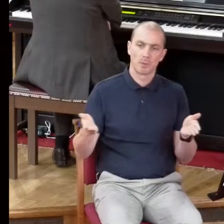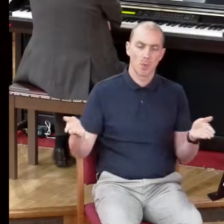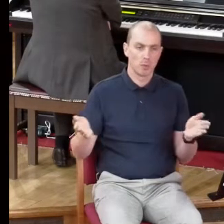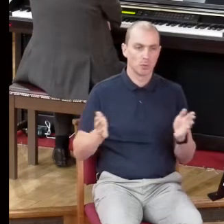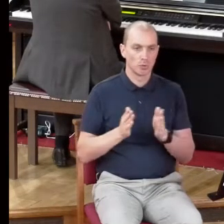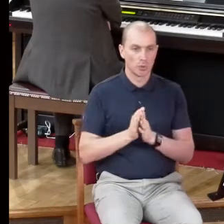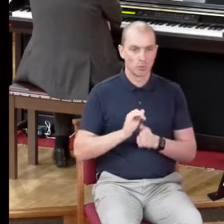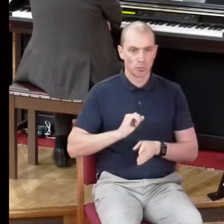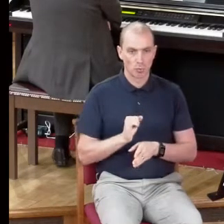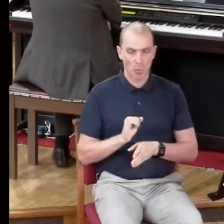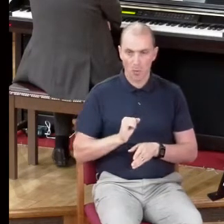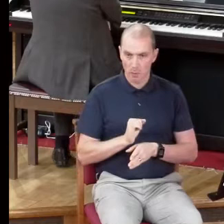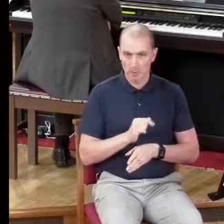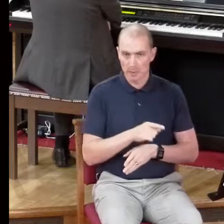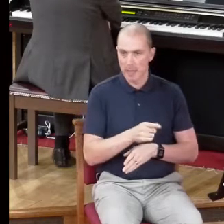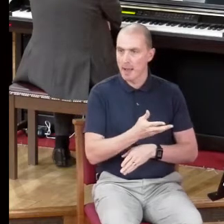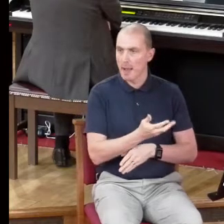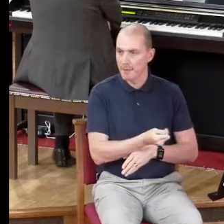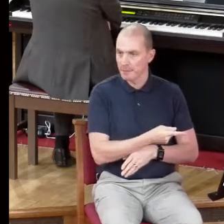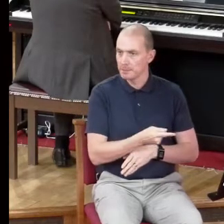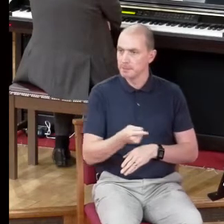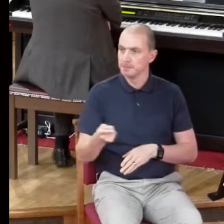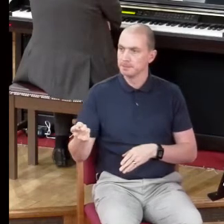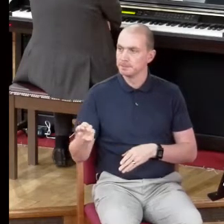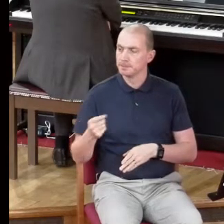And Lord, we pray for the needs of this place.